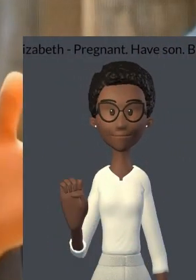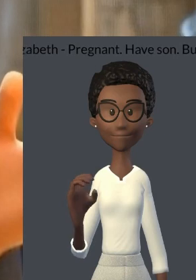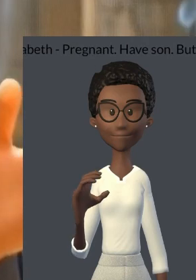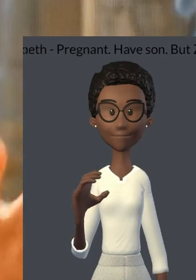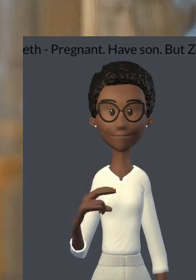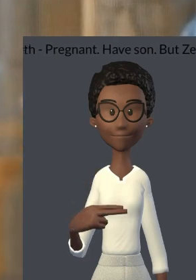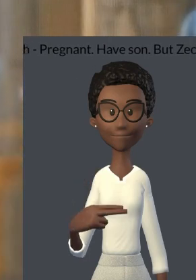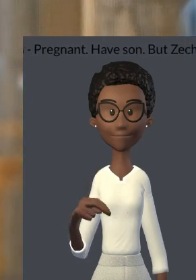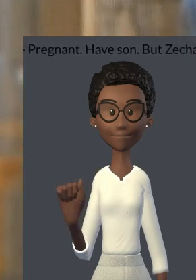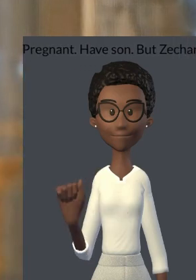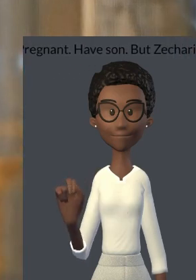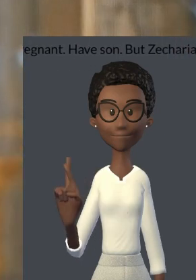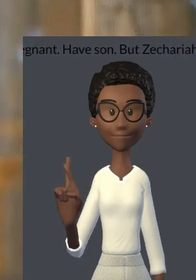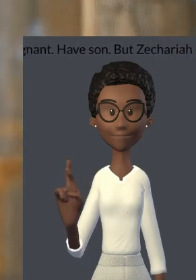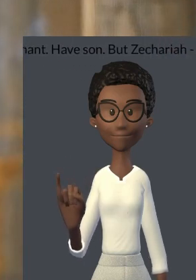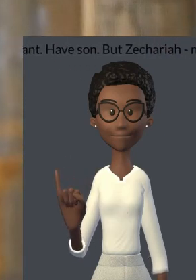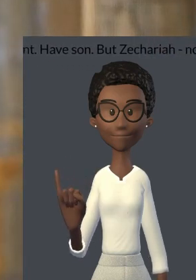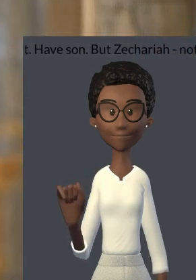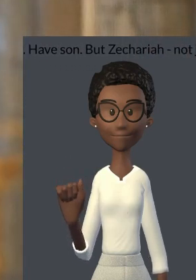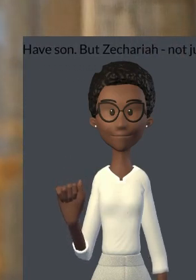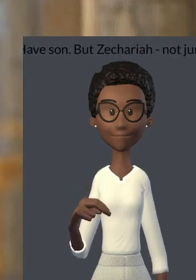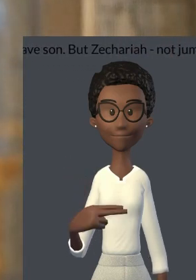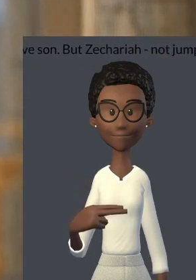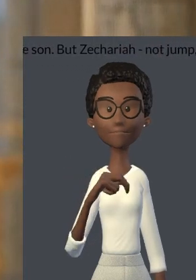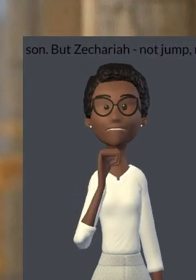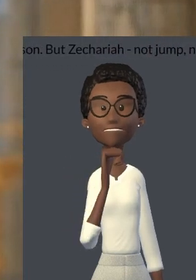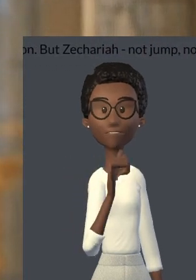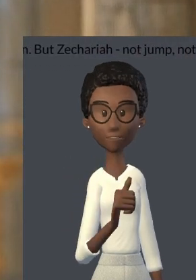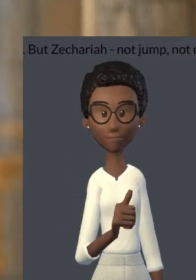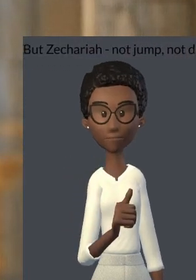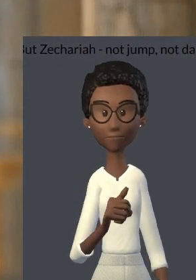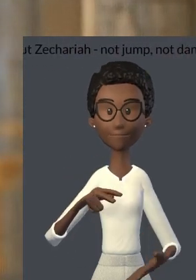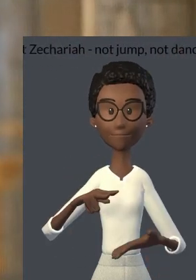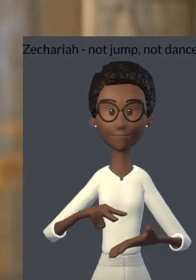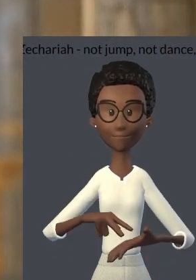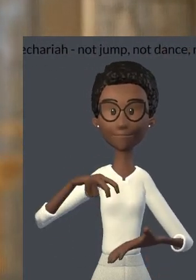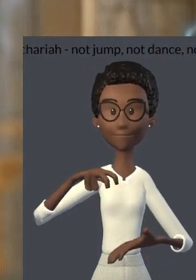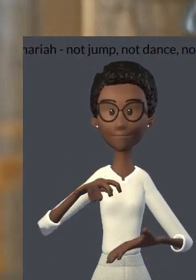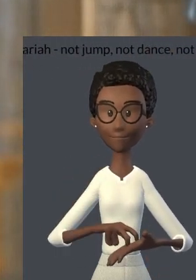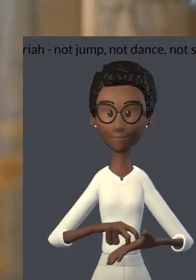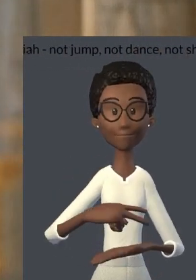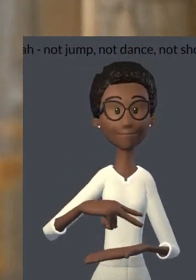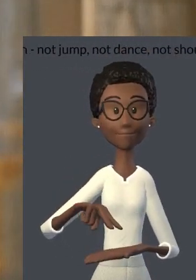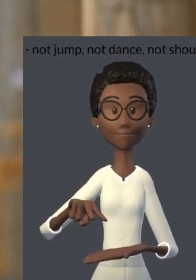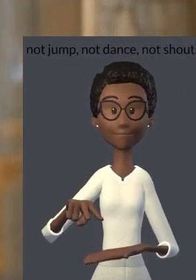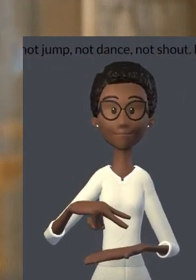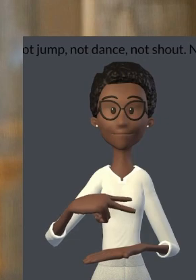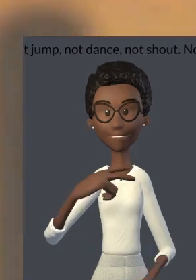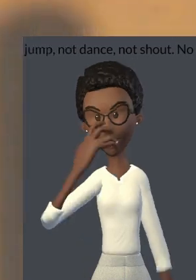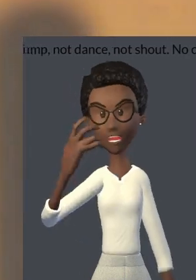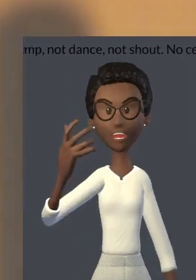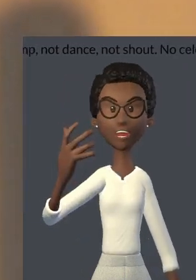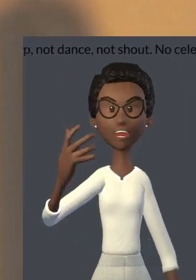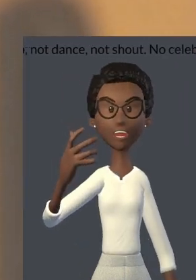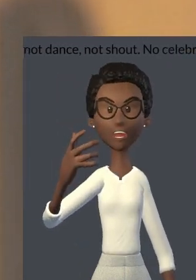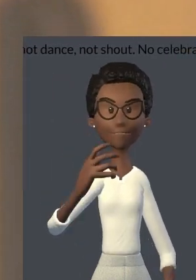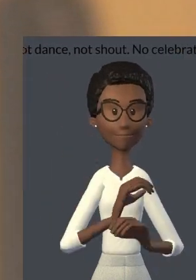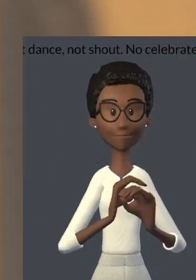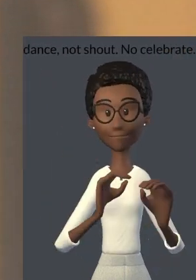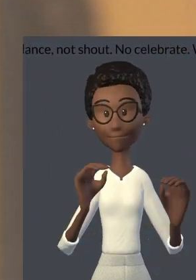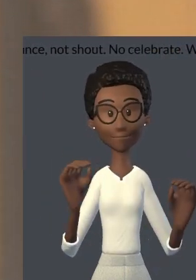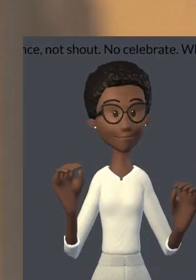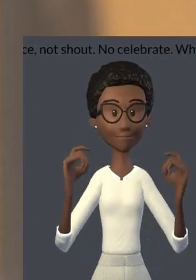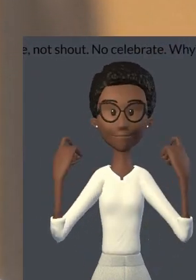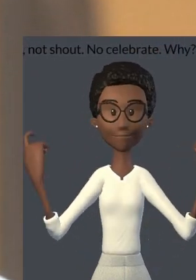Elizabeth will bear a son. But here's the twist. Zechariah didn't shout in joy. He didn't